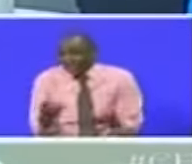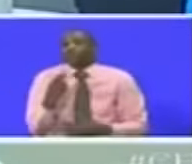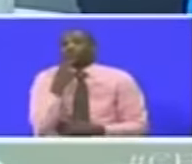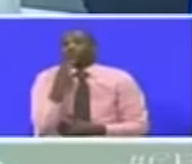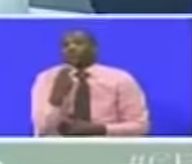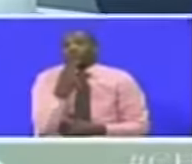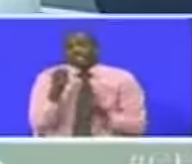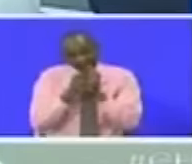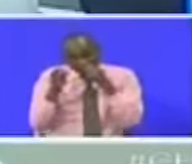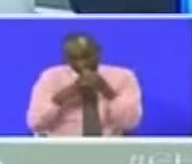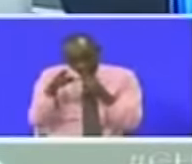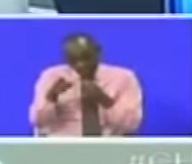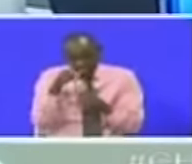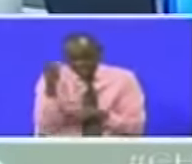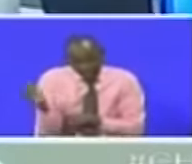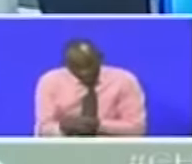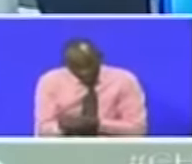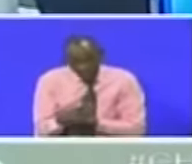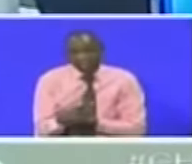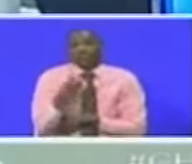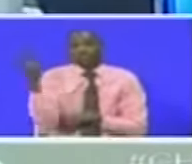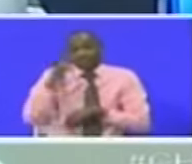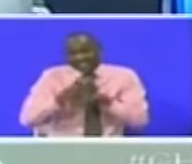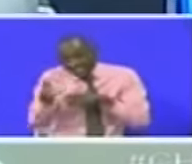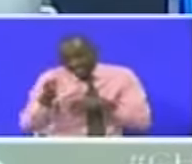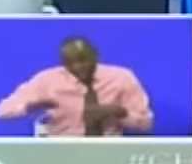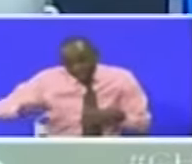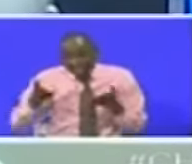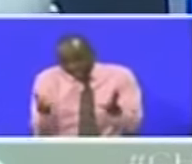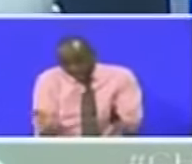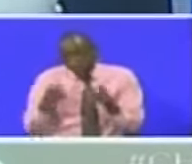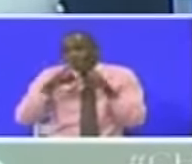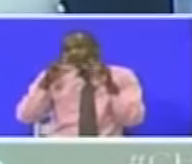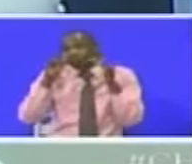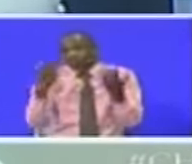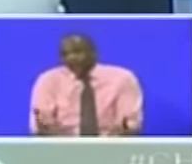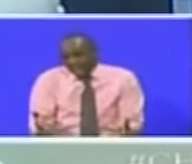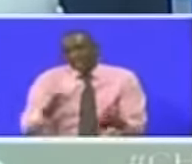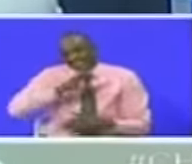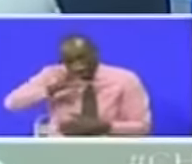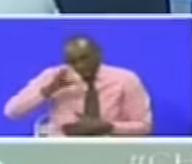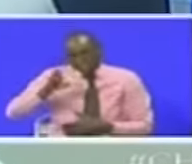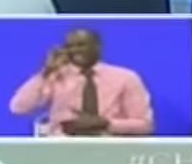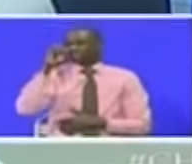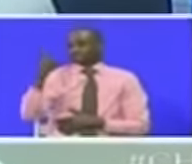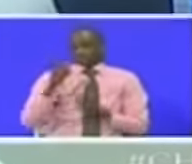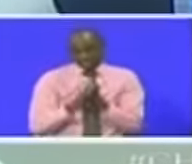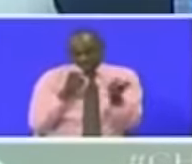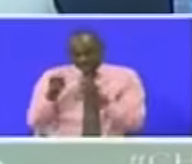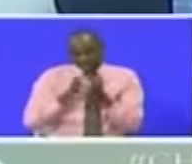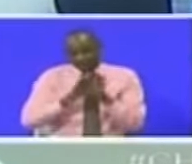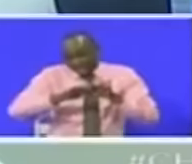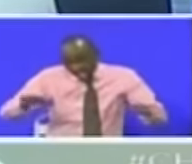is the 17th of this month. That's just 2 days from now, and this is according to a statement from the county executive in charge of